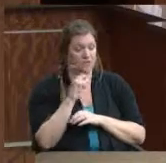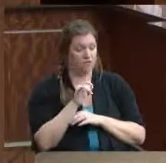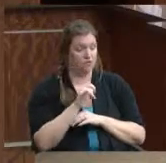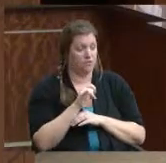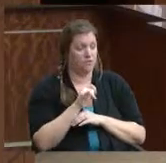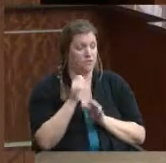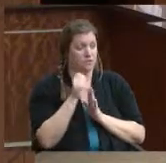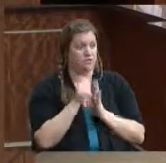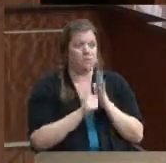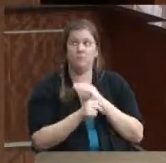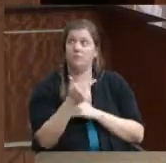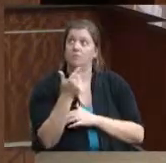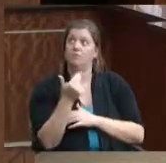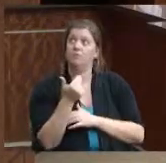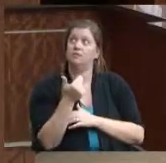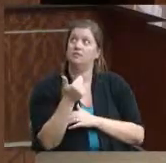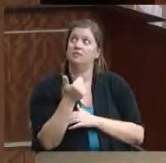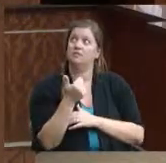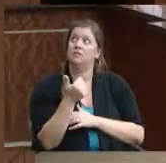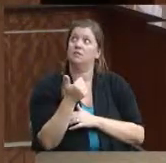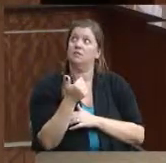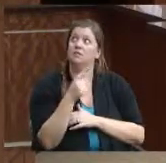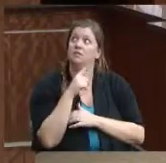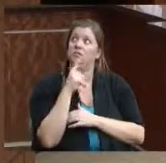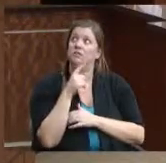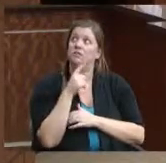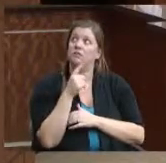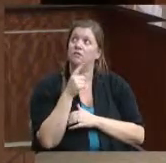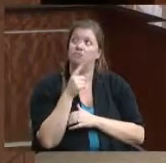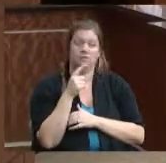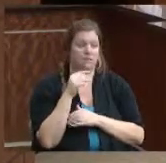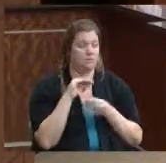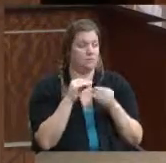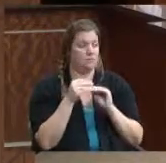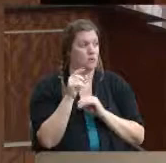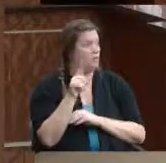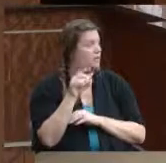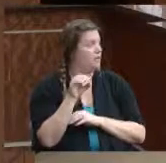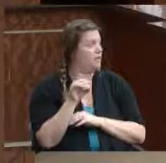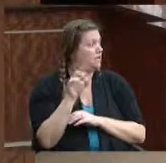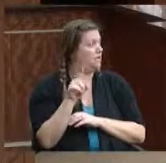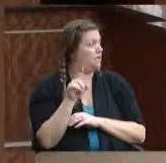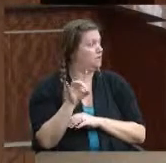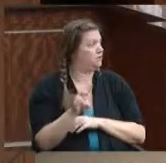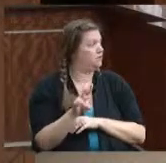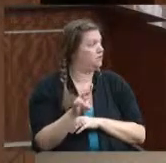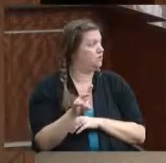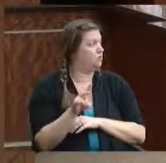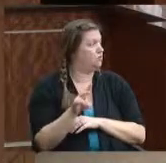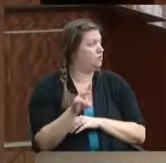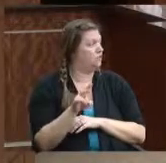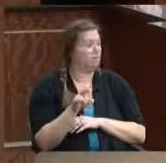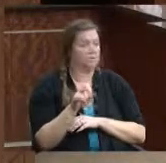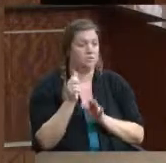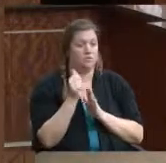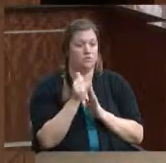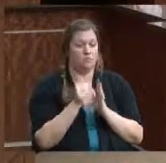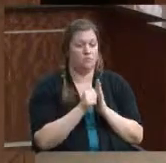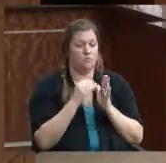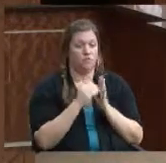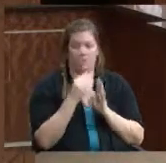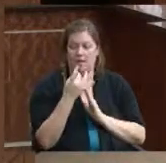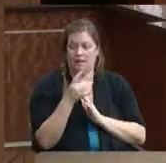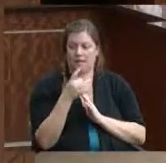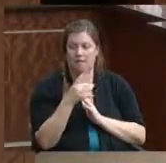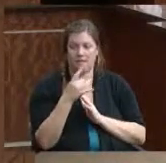Agenda item 13 is the introduction of first public hearing on Ordinance Number 1812, an ordinance to amend Chapter